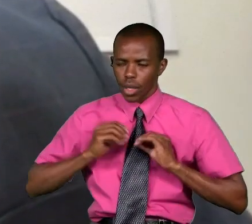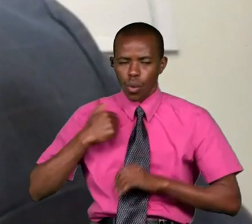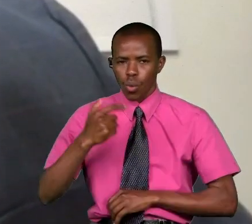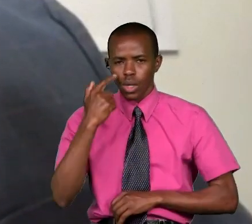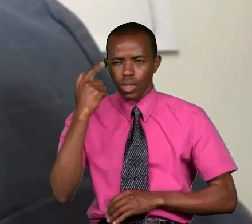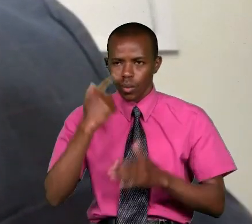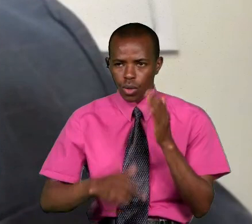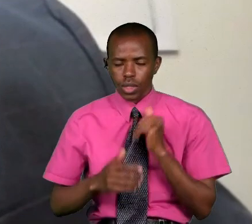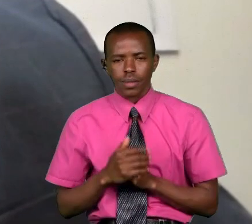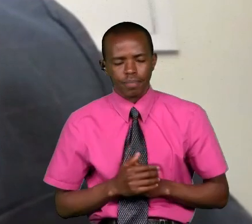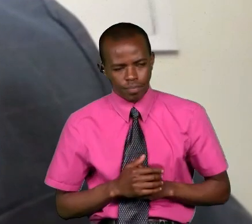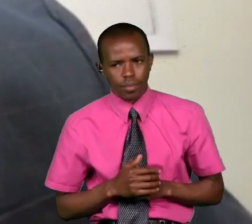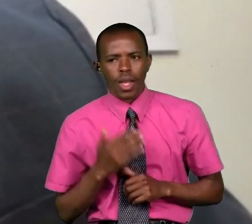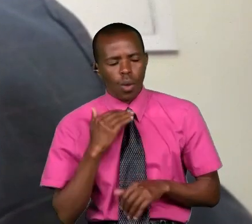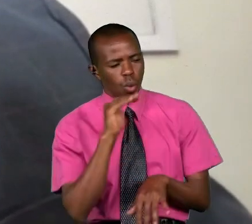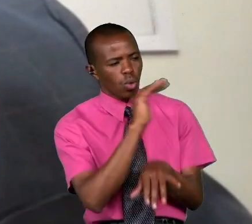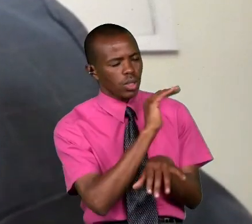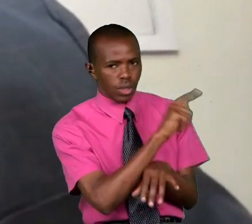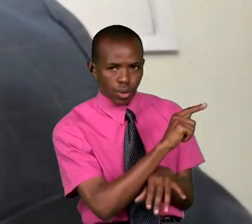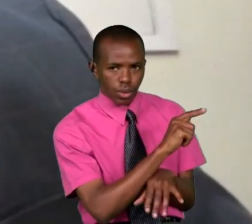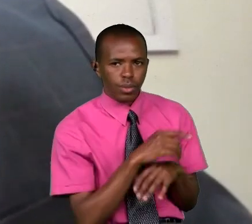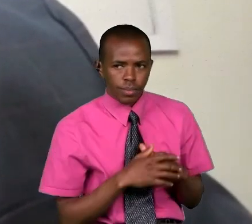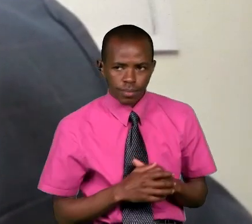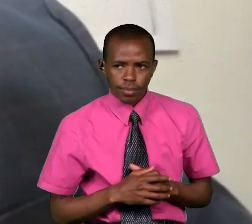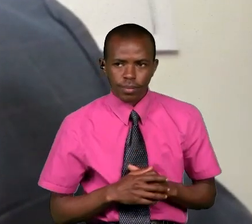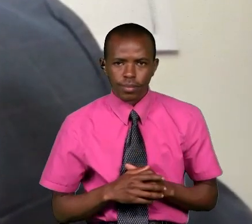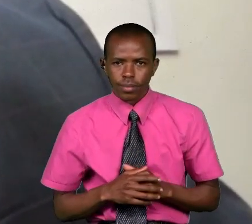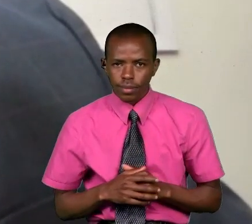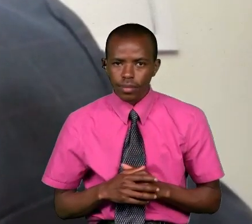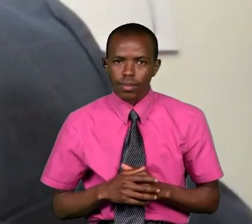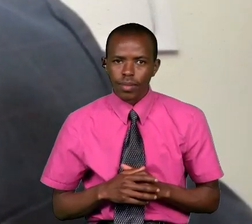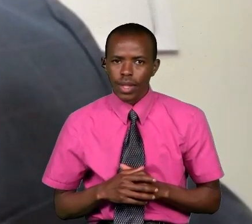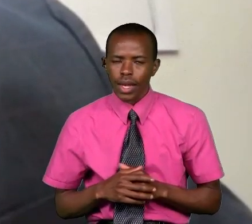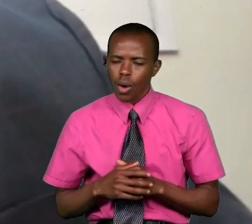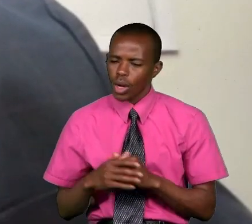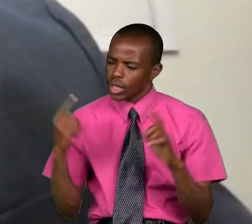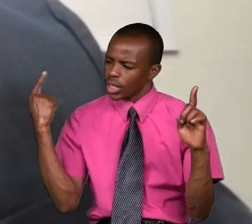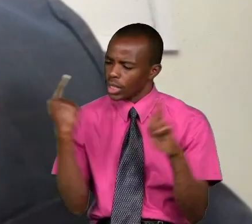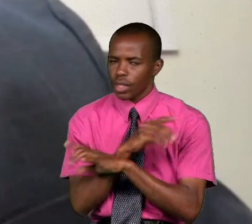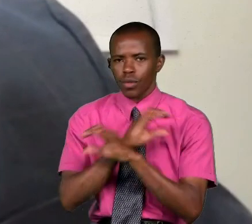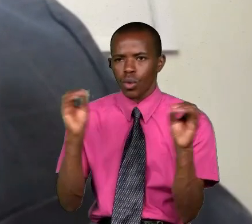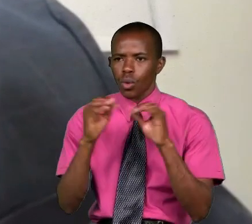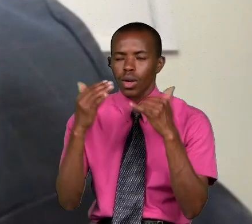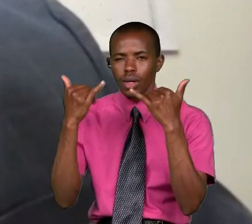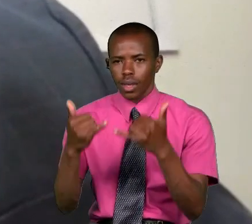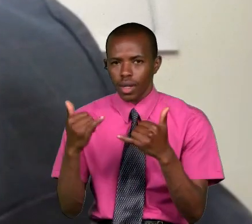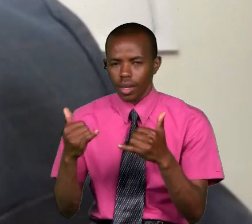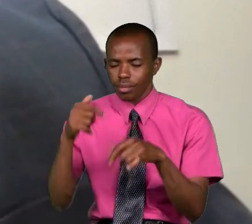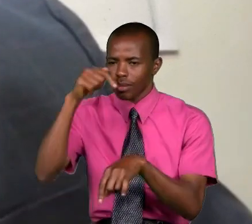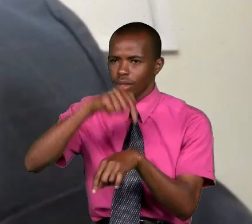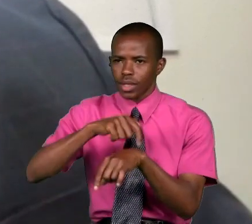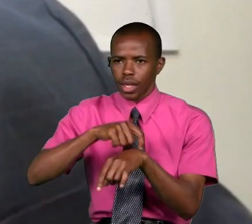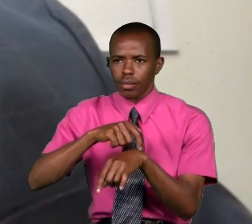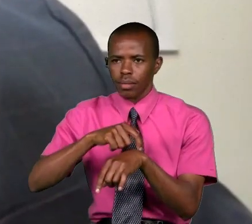seen before is the hand of God in this country. And it will be no different even at this time when